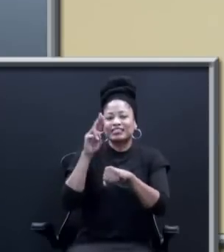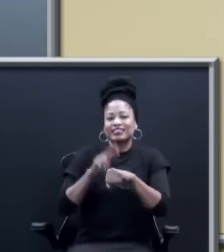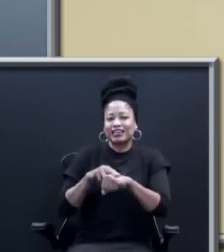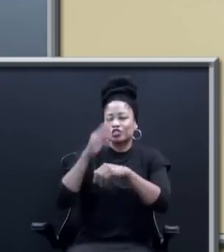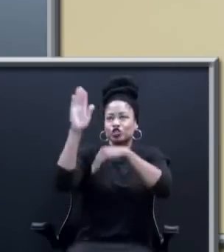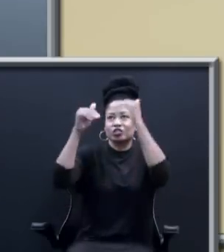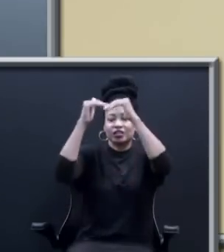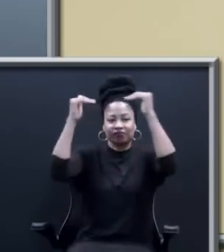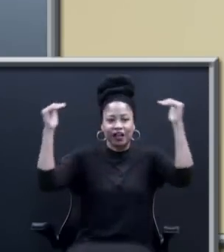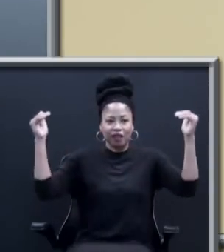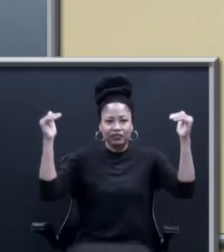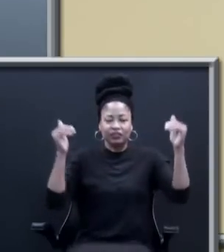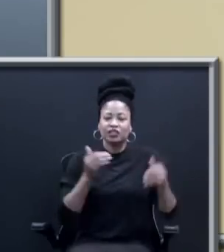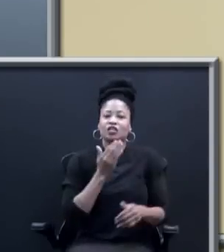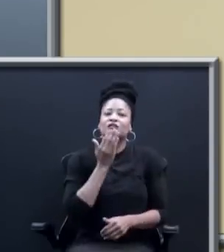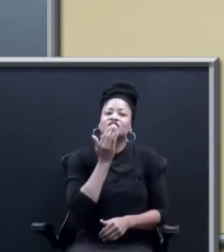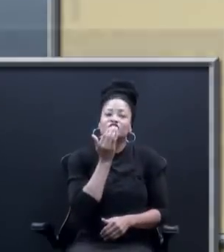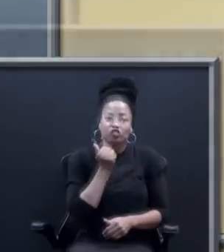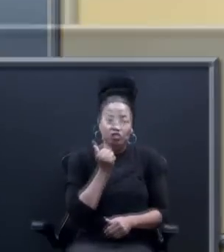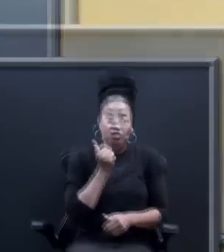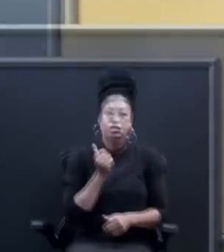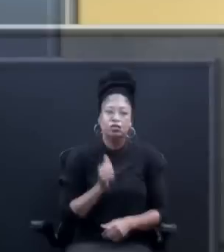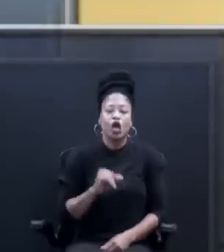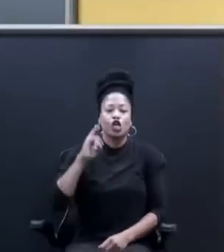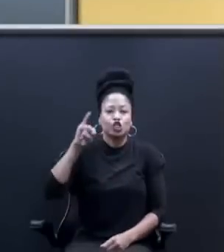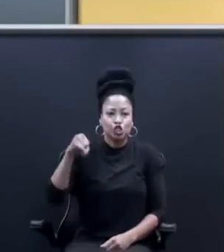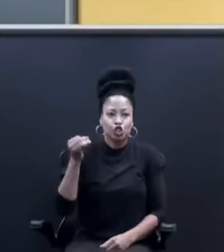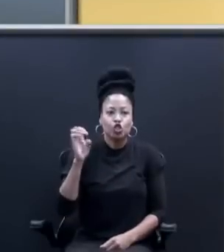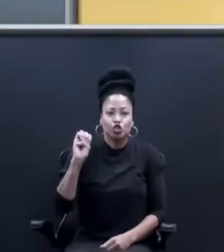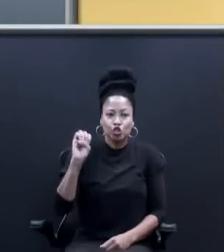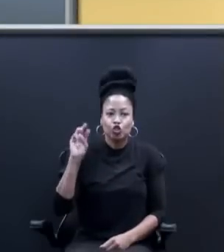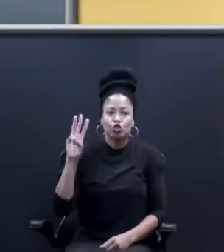Gentiles. Jews. Jews.